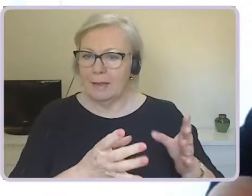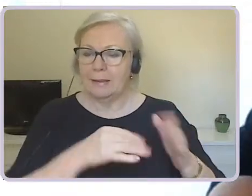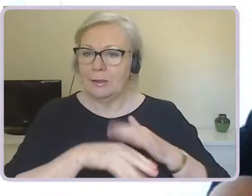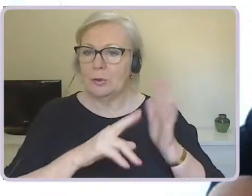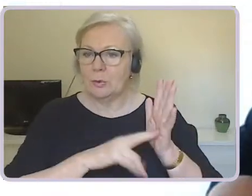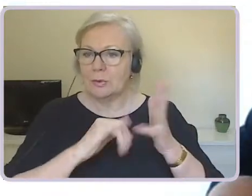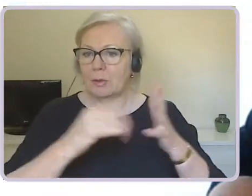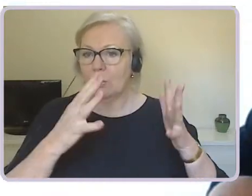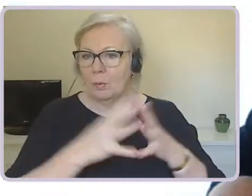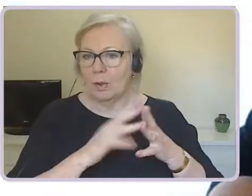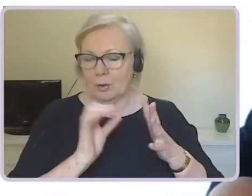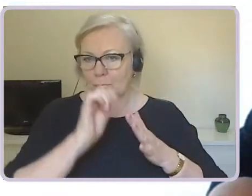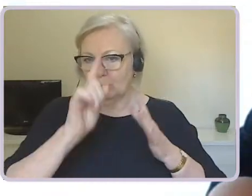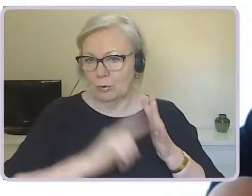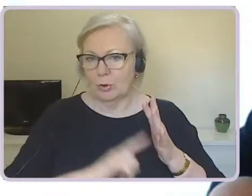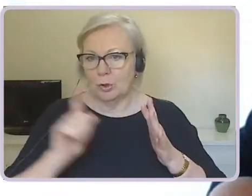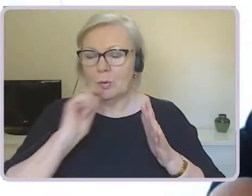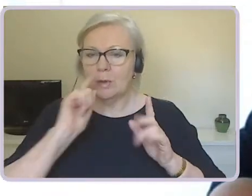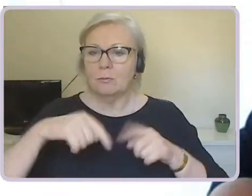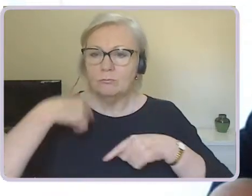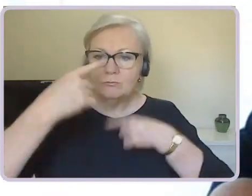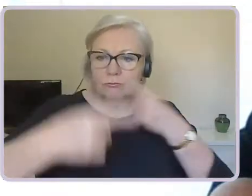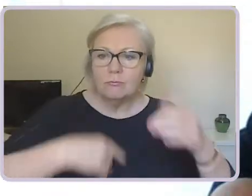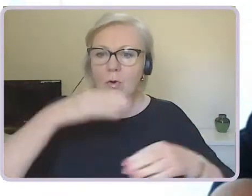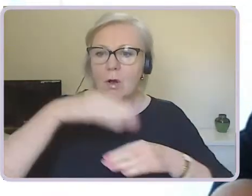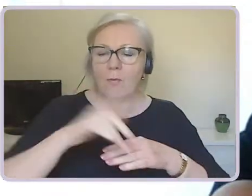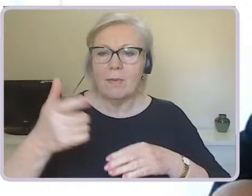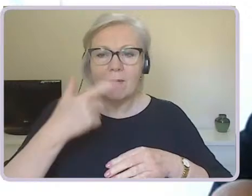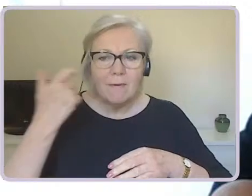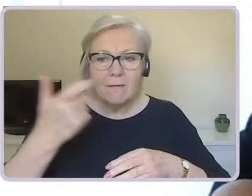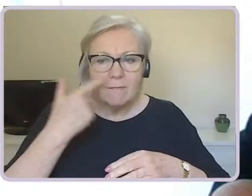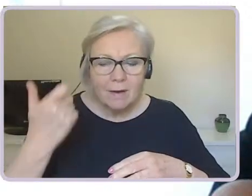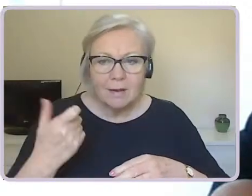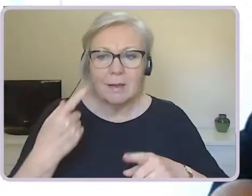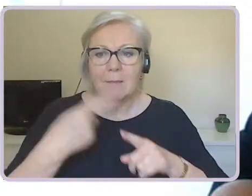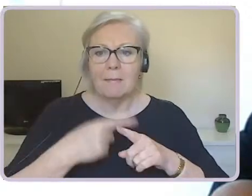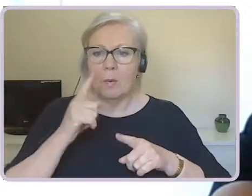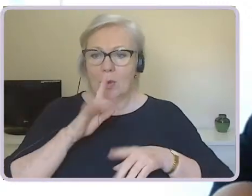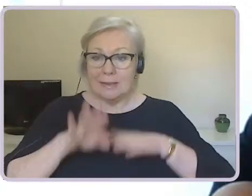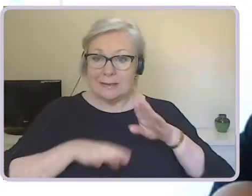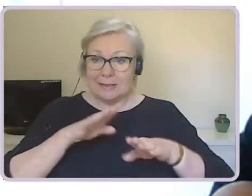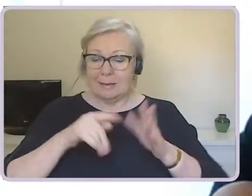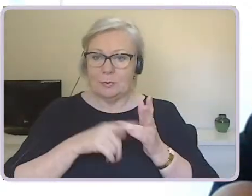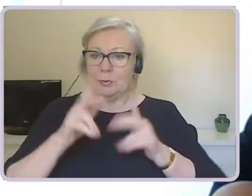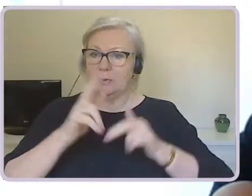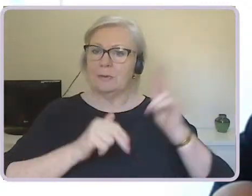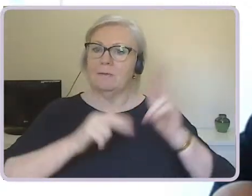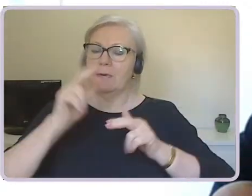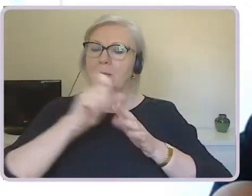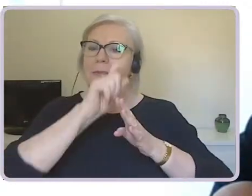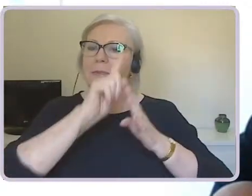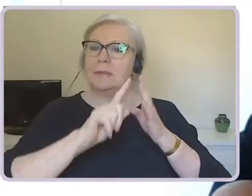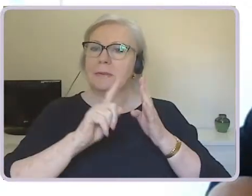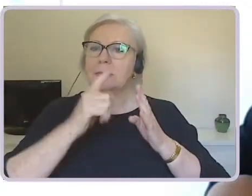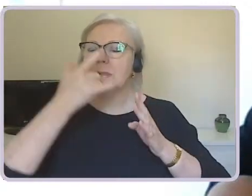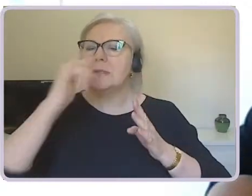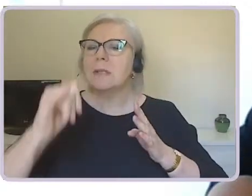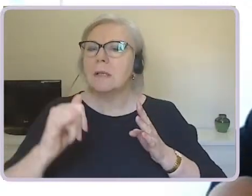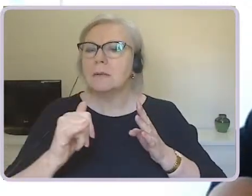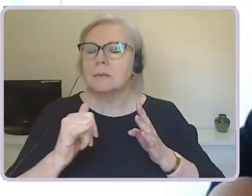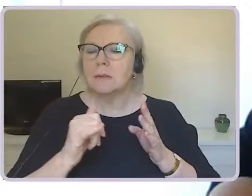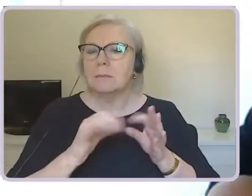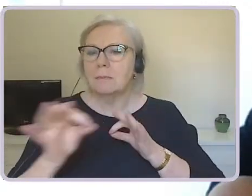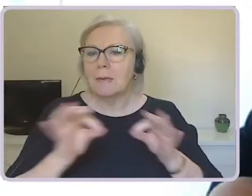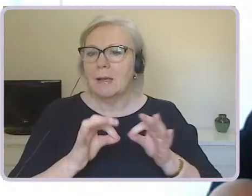will provide key findings and steps to making a disaster management plan that is truly inclusive of people with disability.